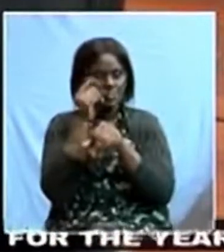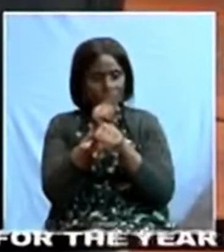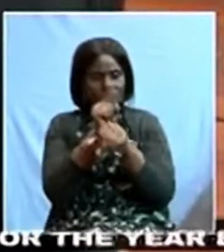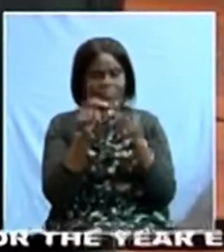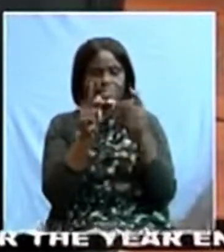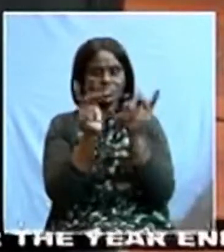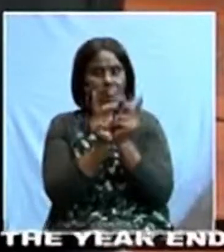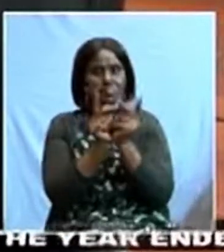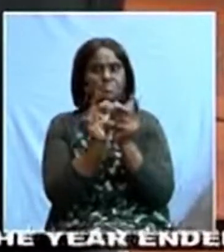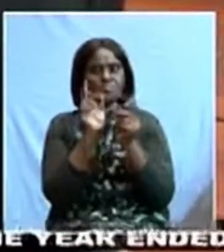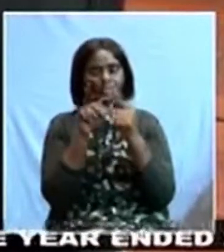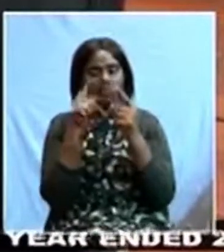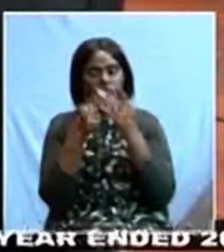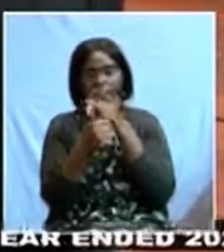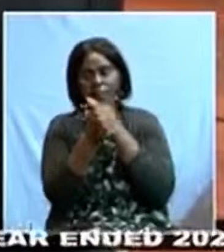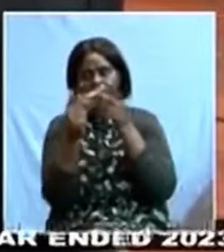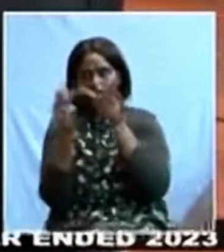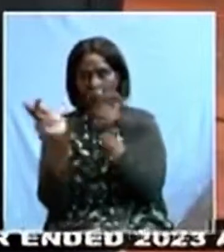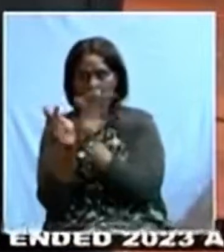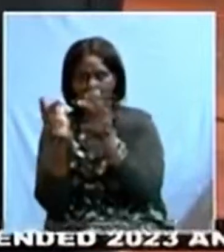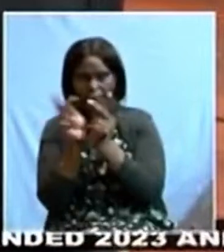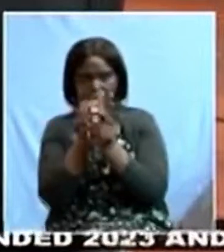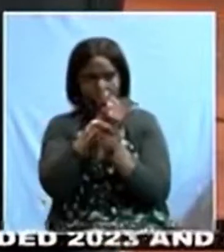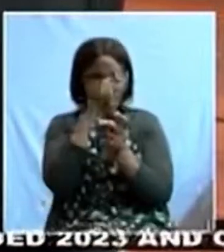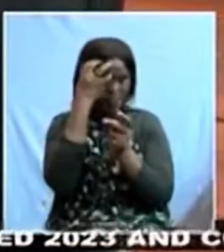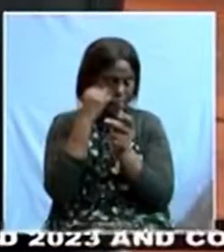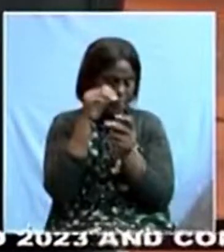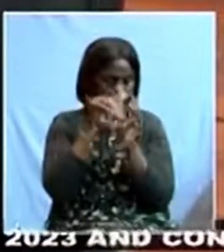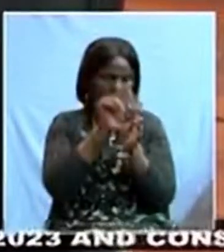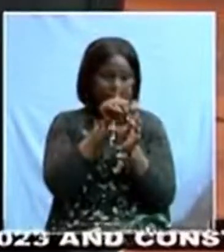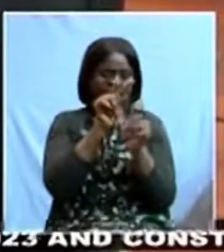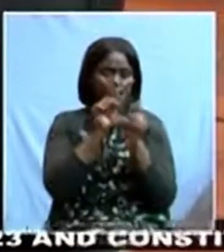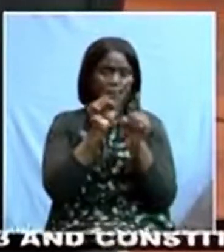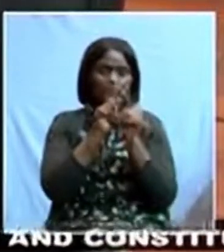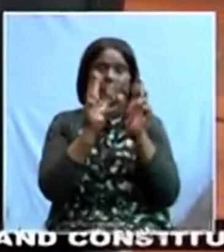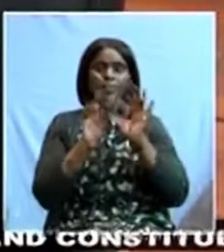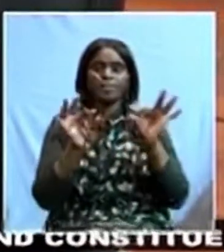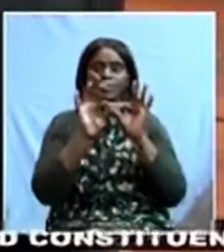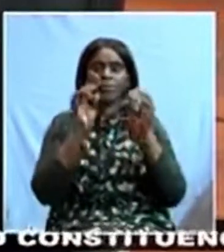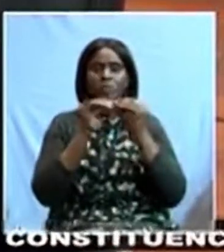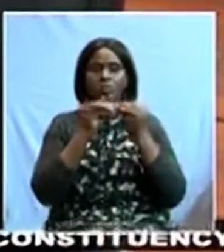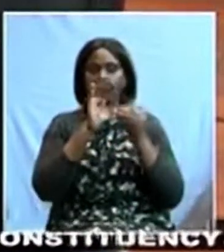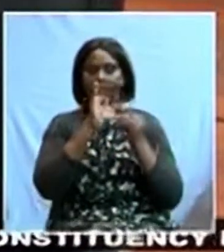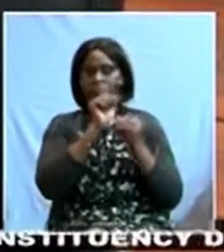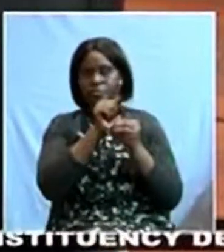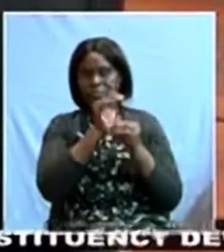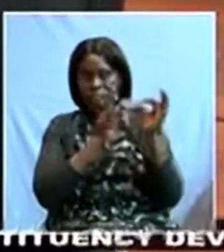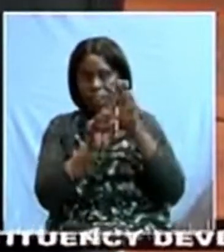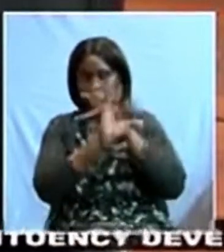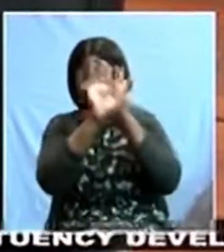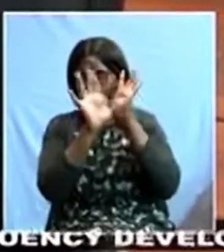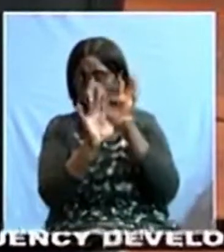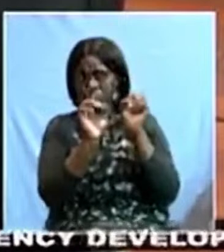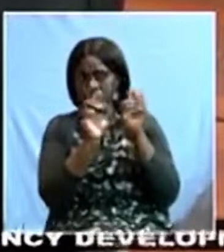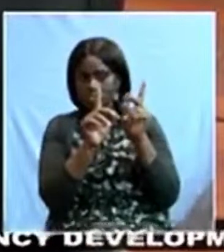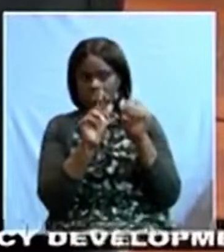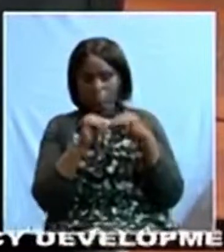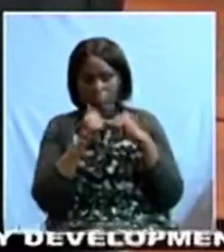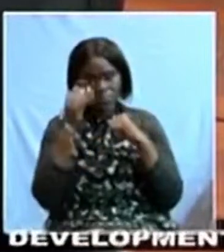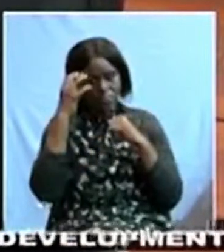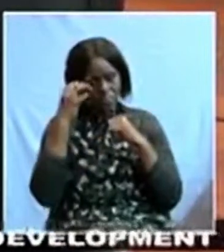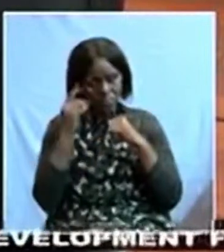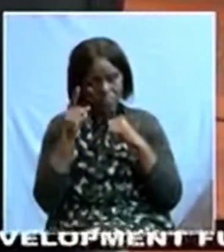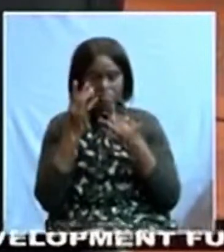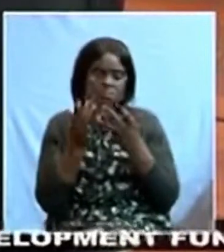particular place, or those particular places the officers were in. It is imperative that CSS state clearly to say, okay, our officers